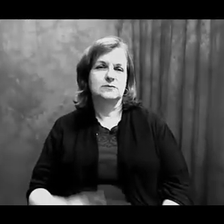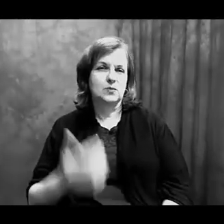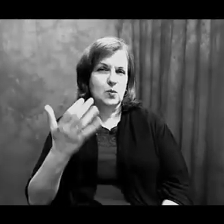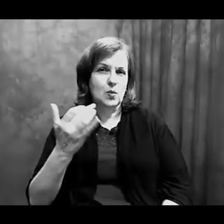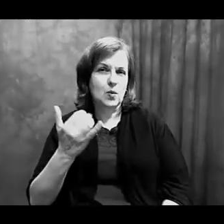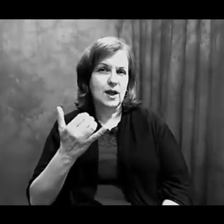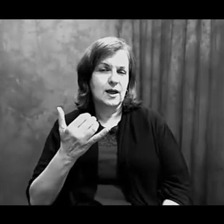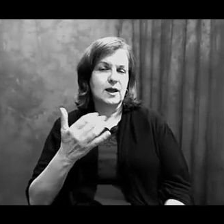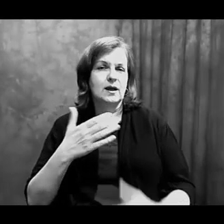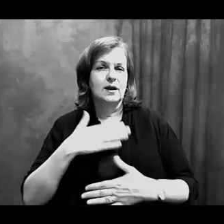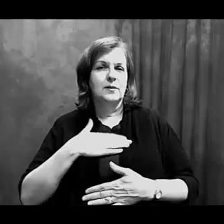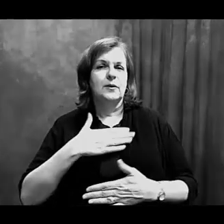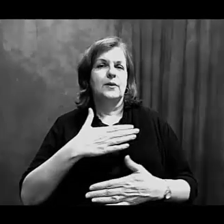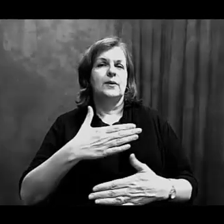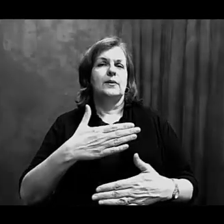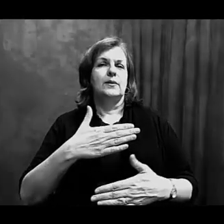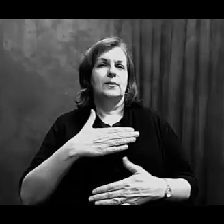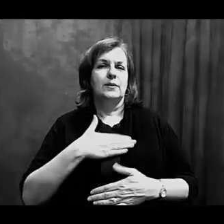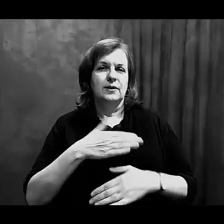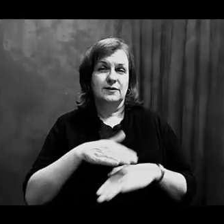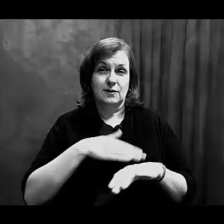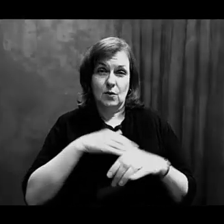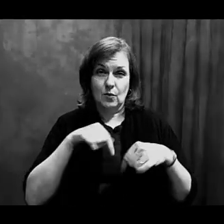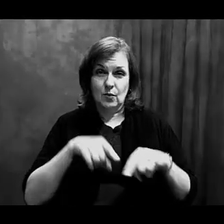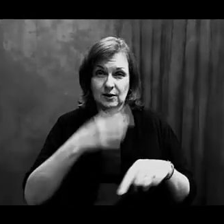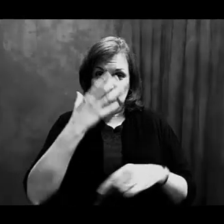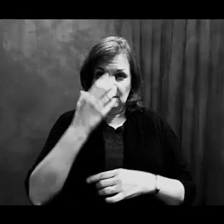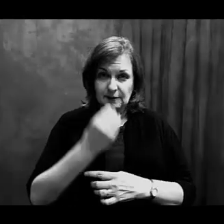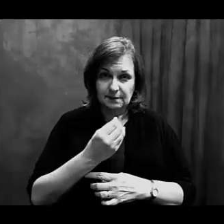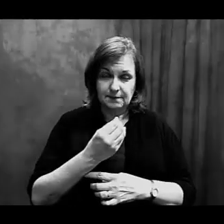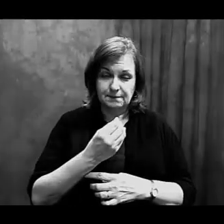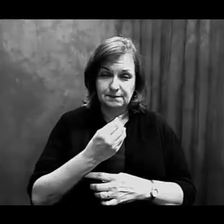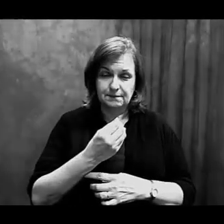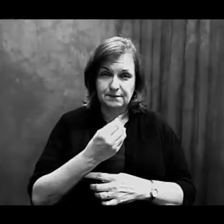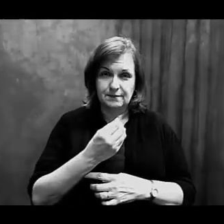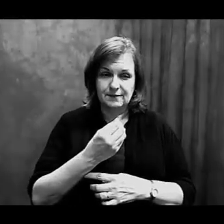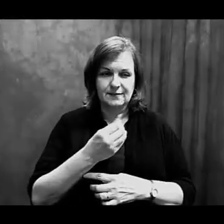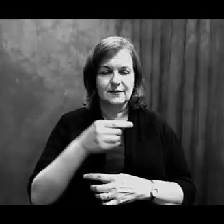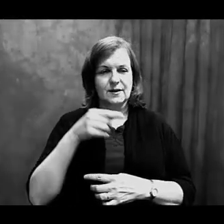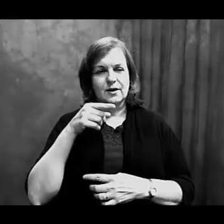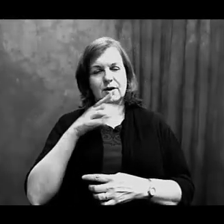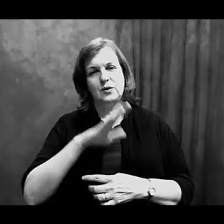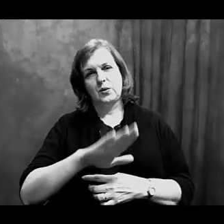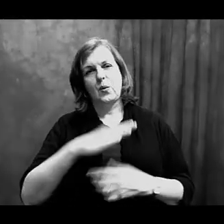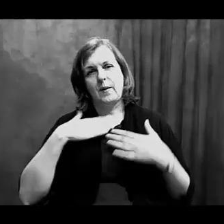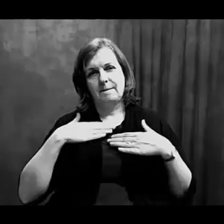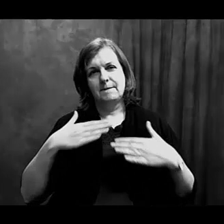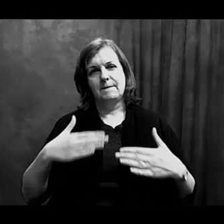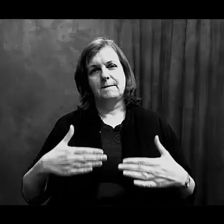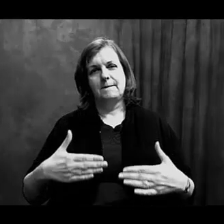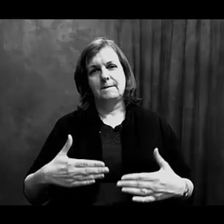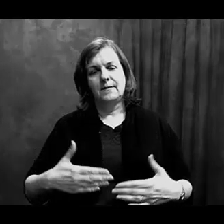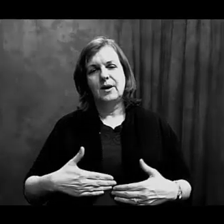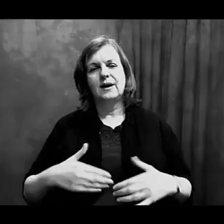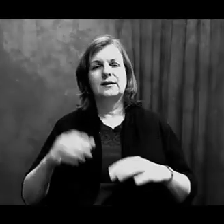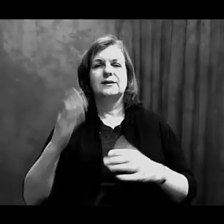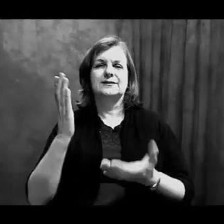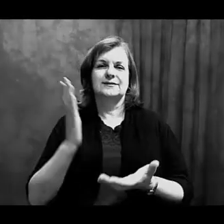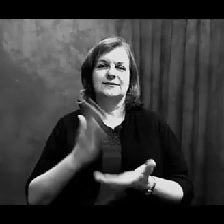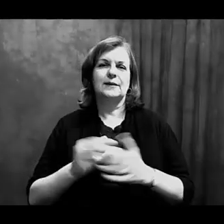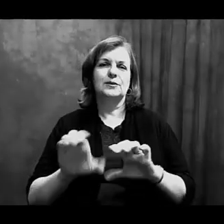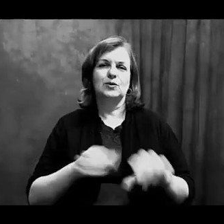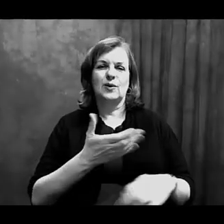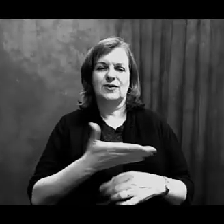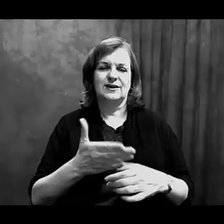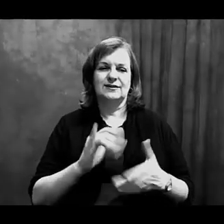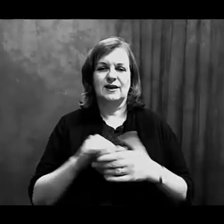And the reason that it slows so dramatically is you've actually stopped doing some of the major cell things you do